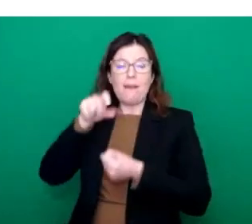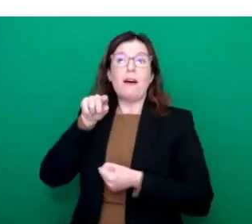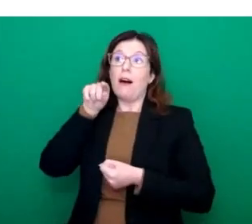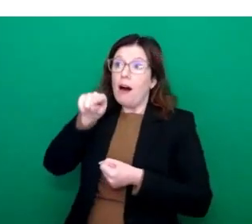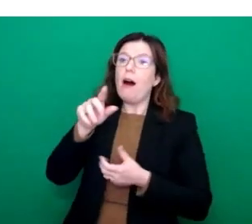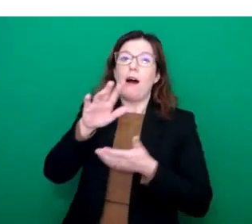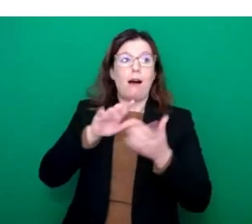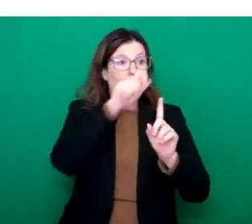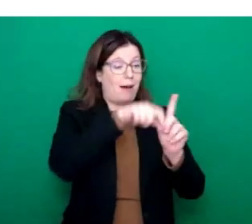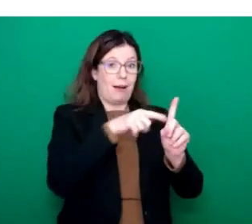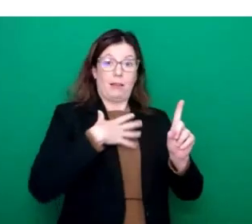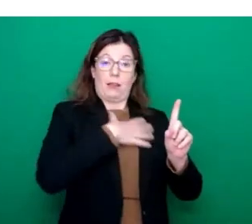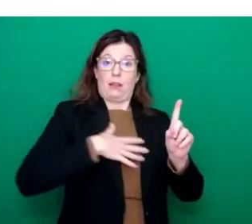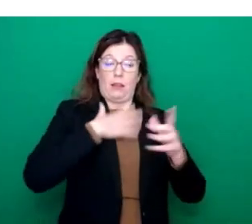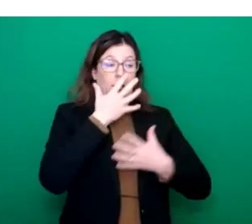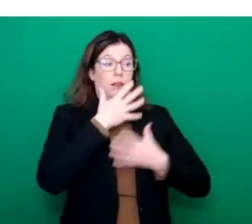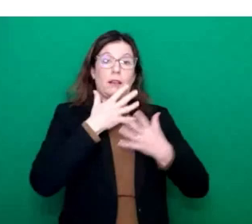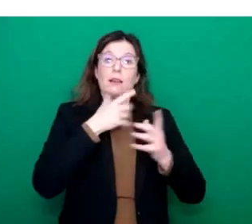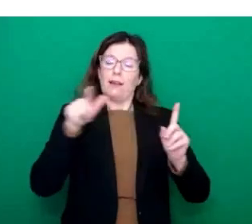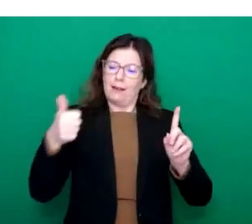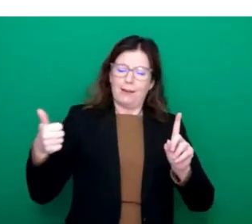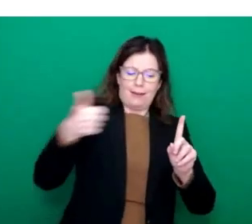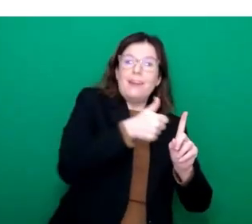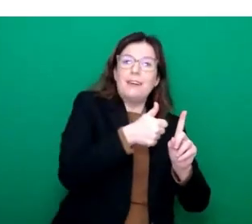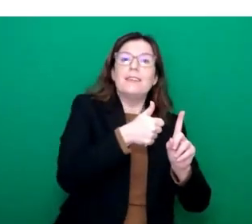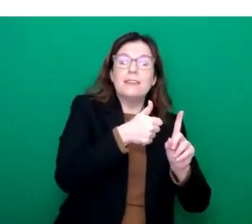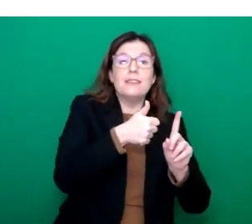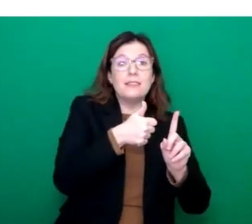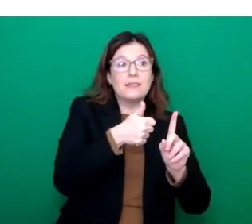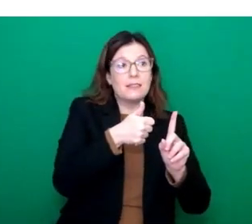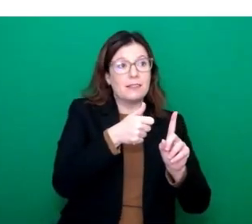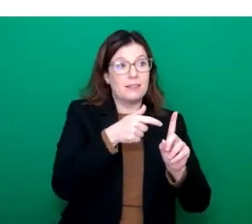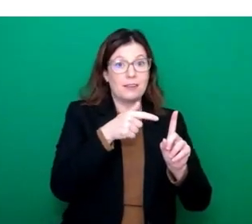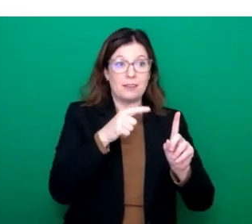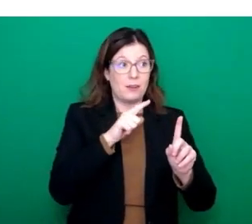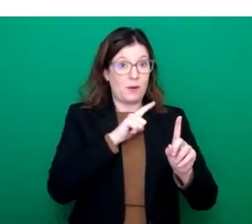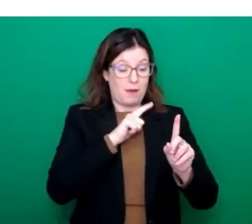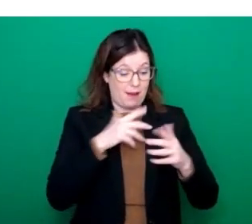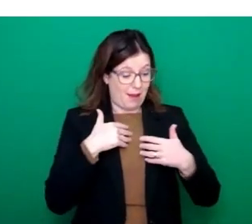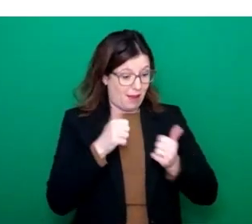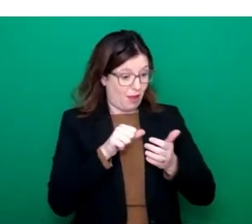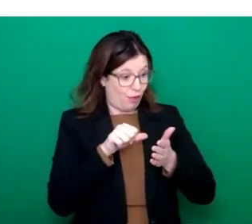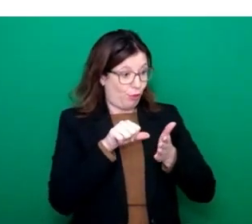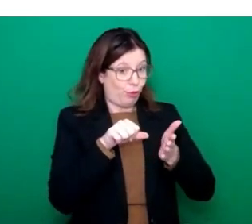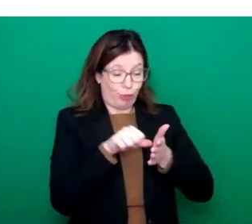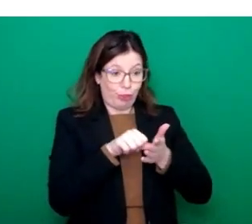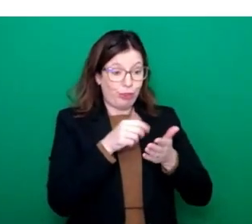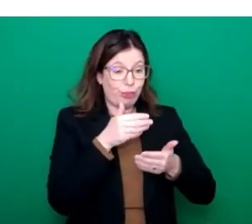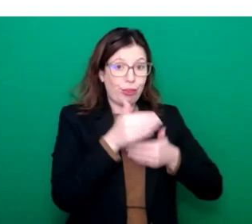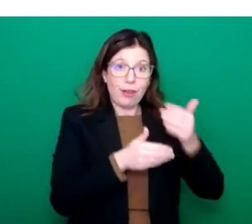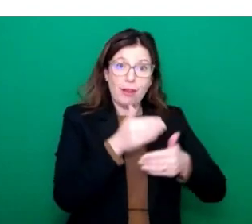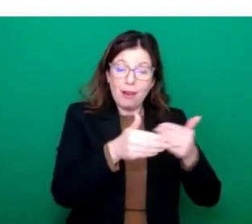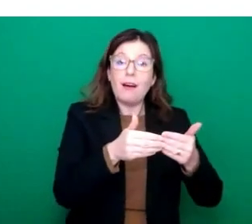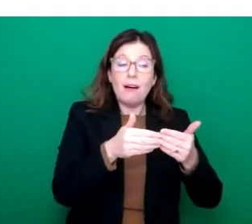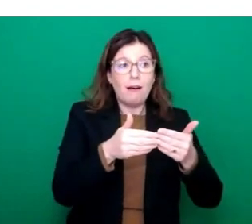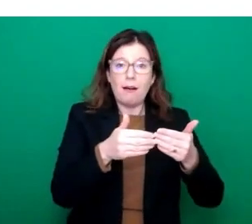that person not only have a better experience in their health journey in hospital, but also be better prepared